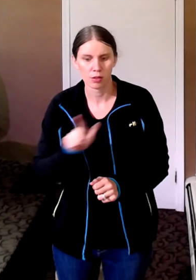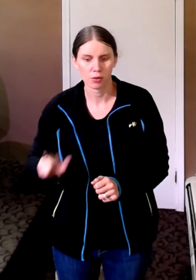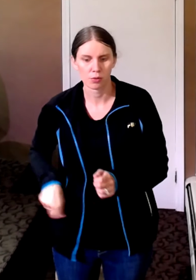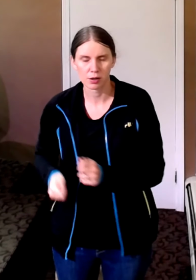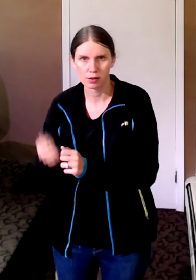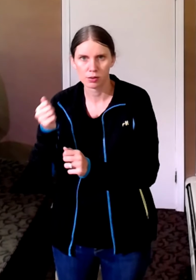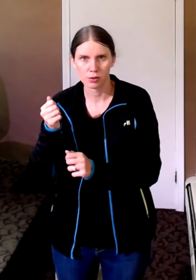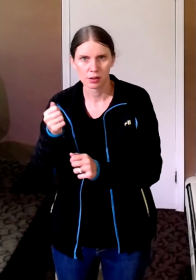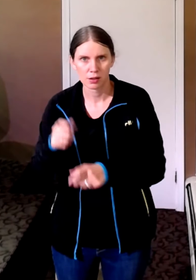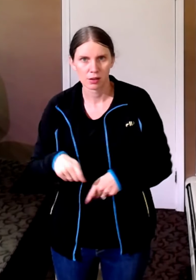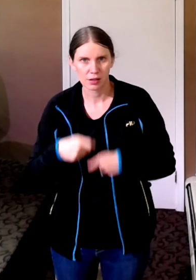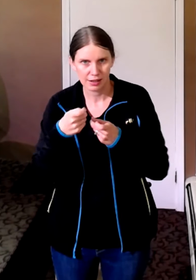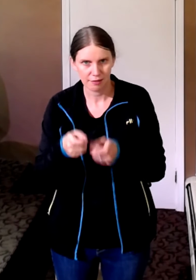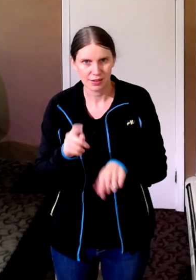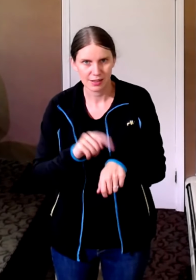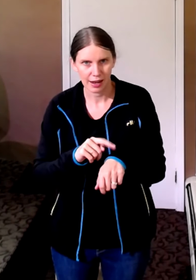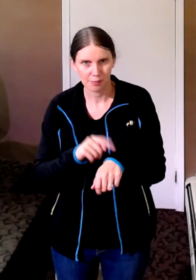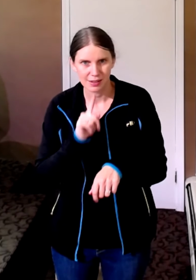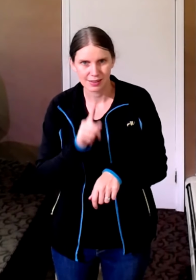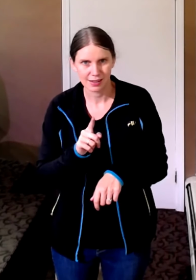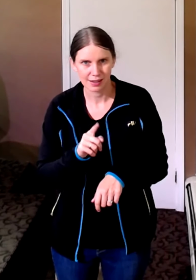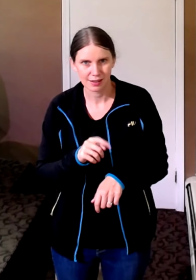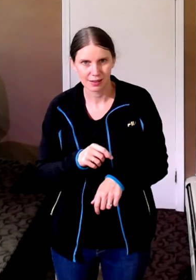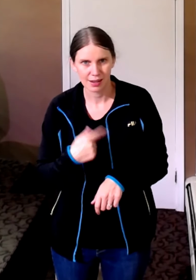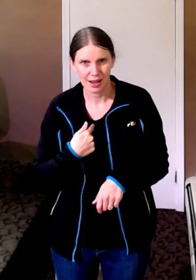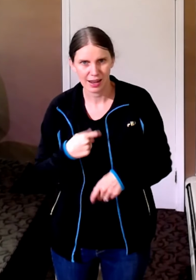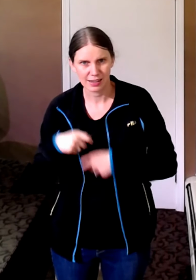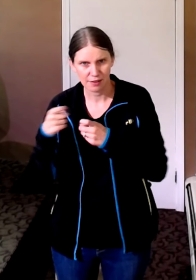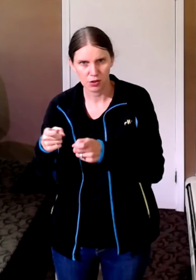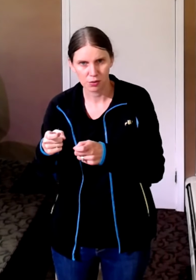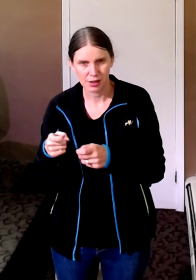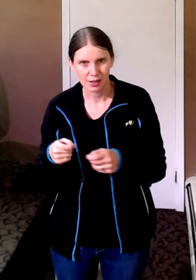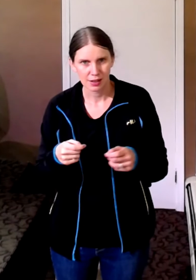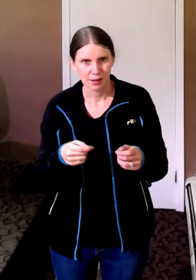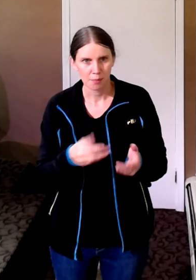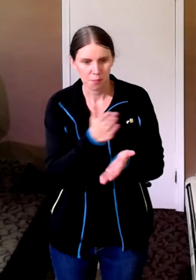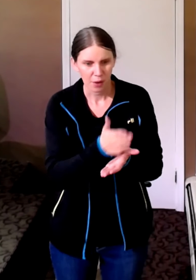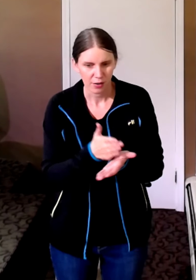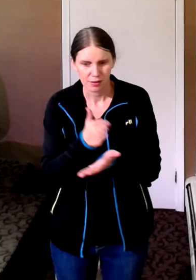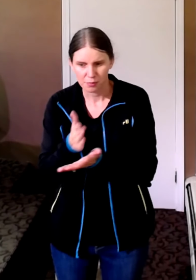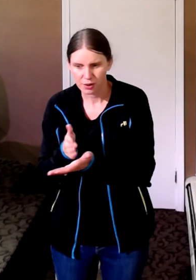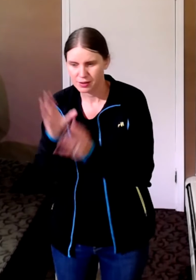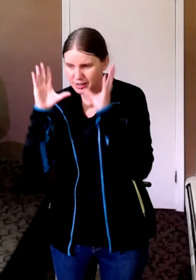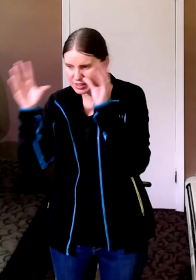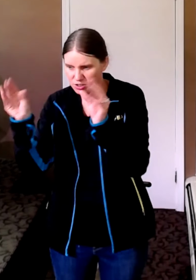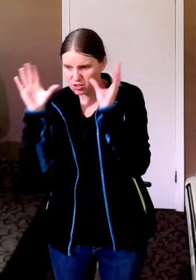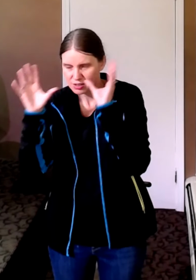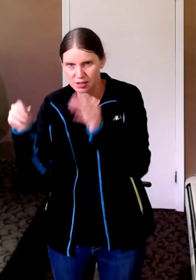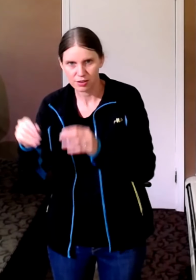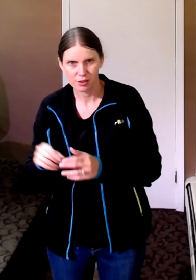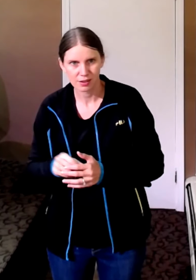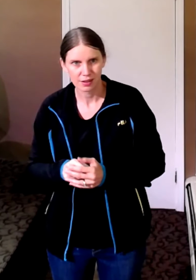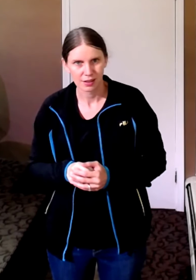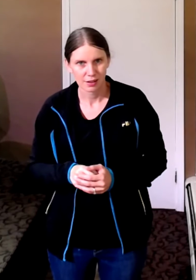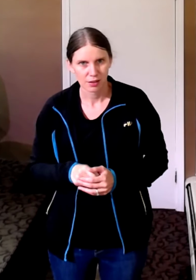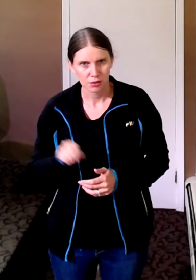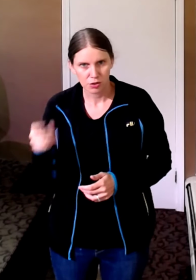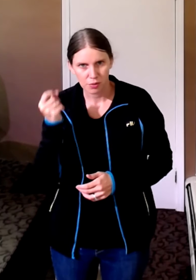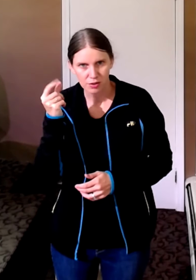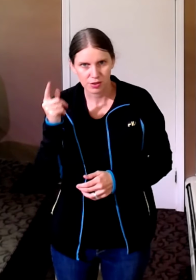the time to say, look, I'm going to give you a step-by-step instruction. I'm going to dumb it down to